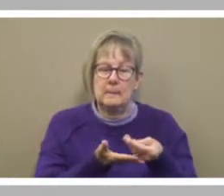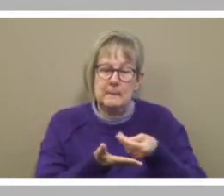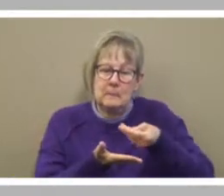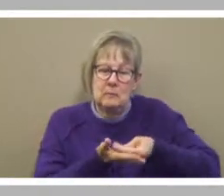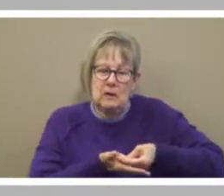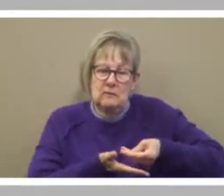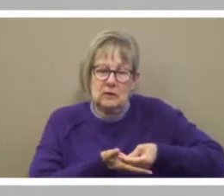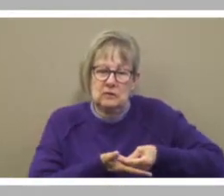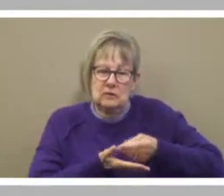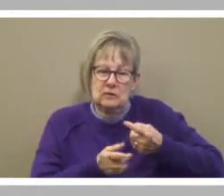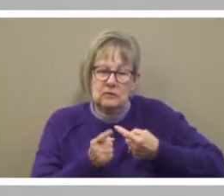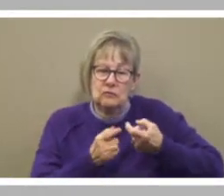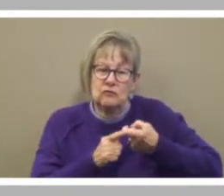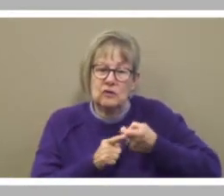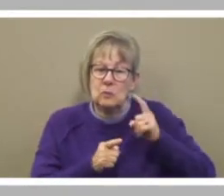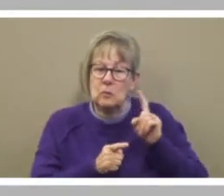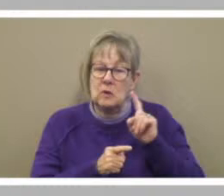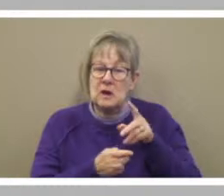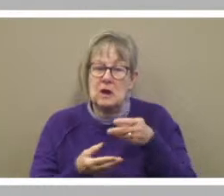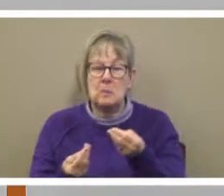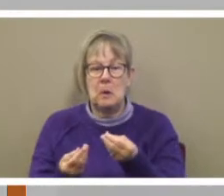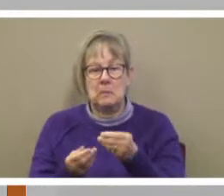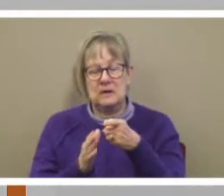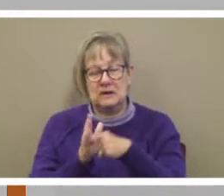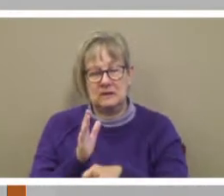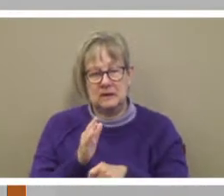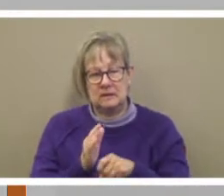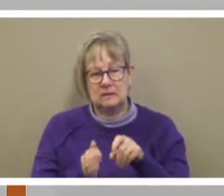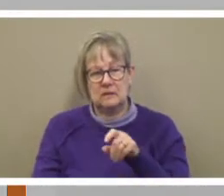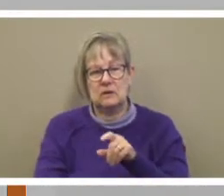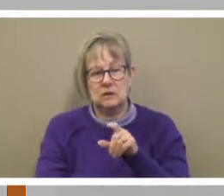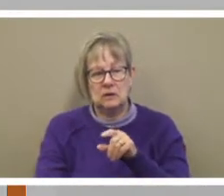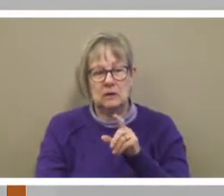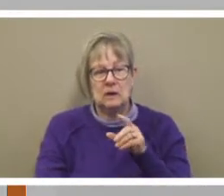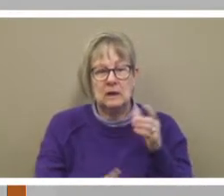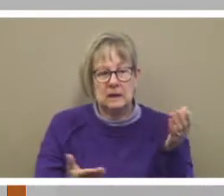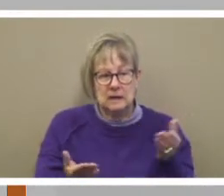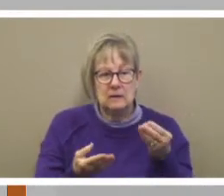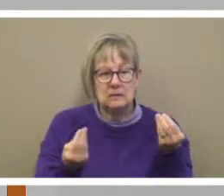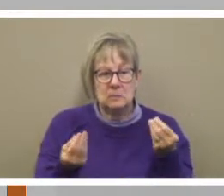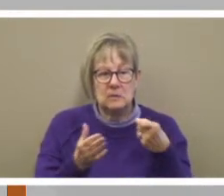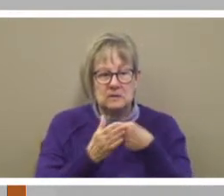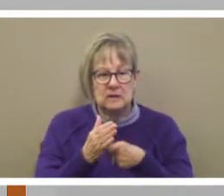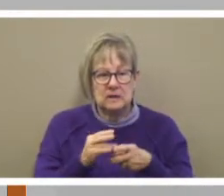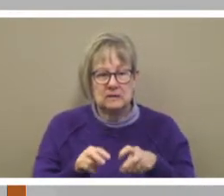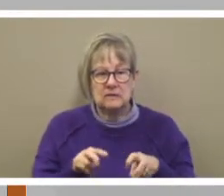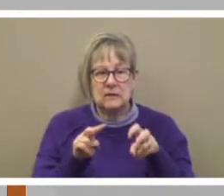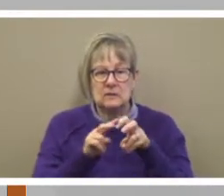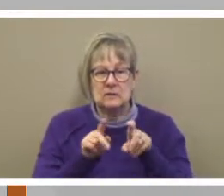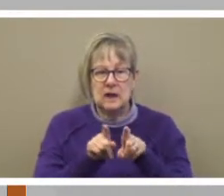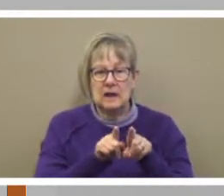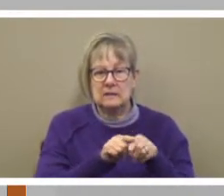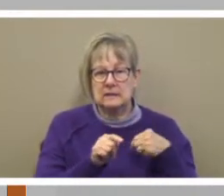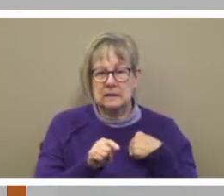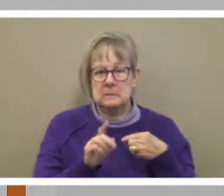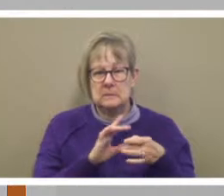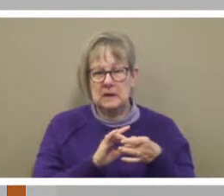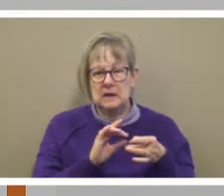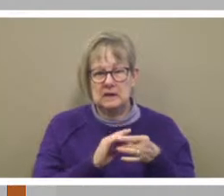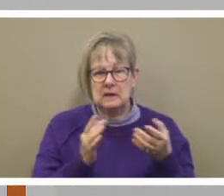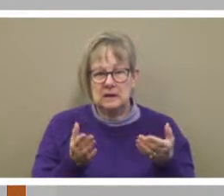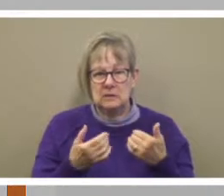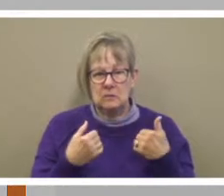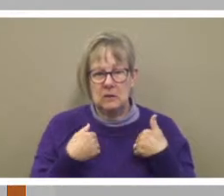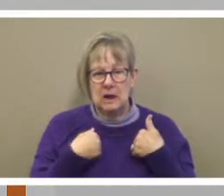with sales tax being our next highest at 23.2%. Here's the property tax valuations, as I mentioned. Here we have